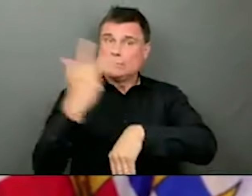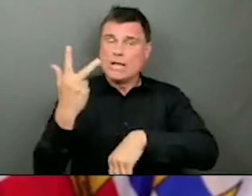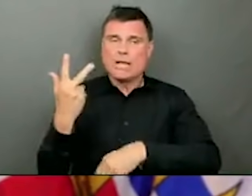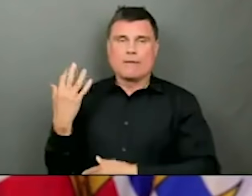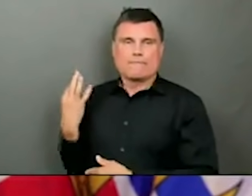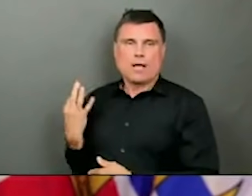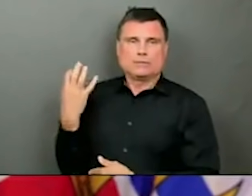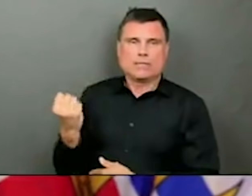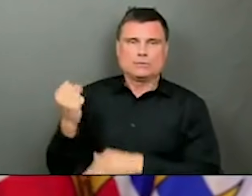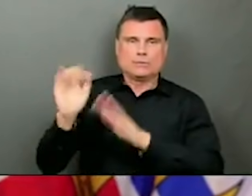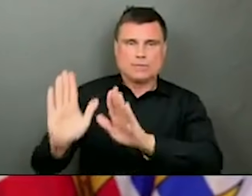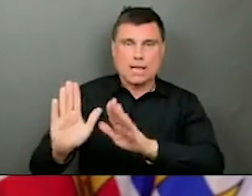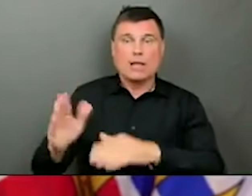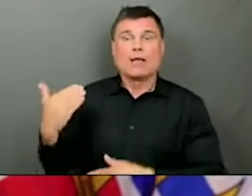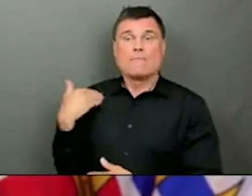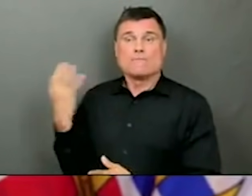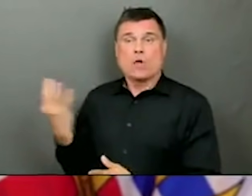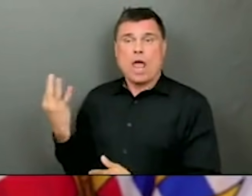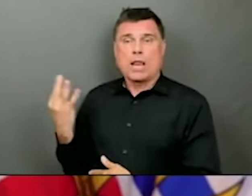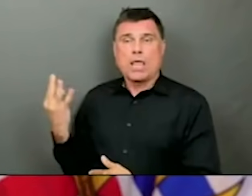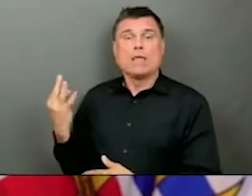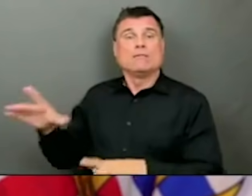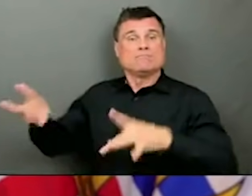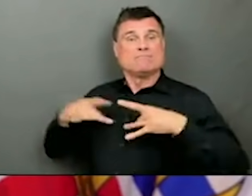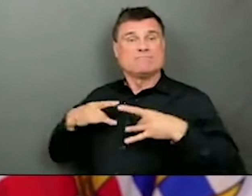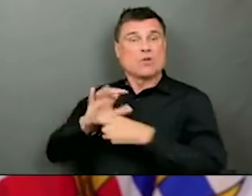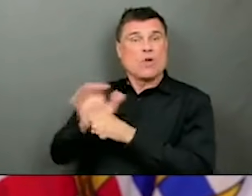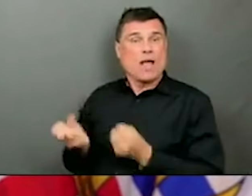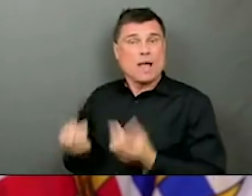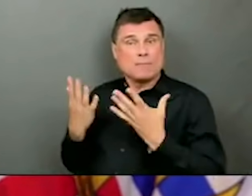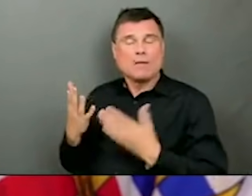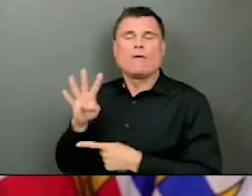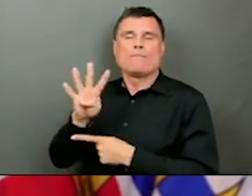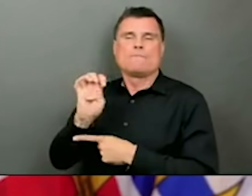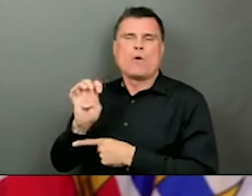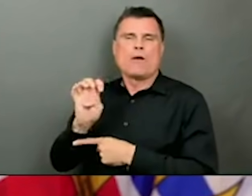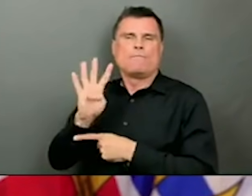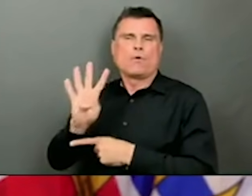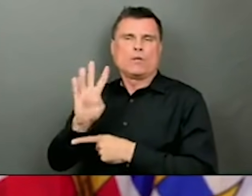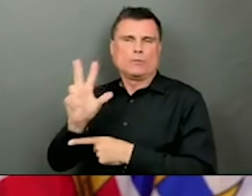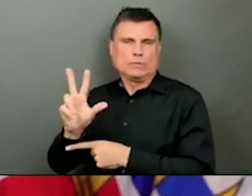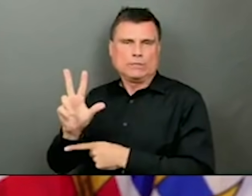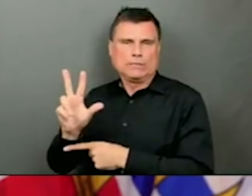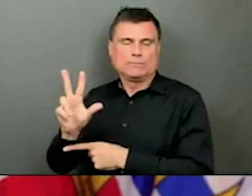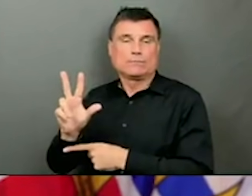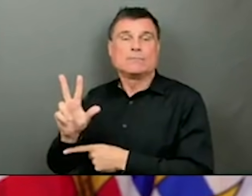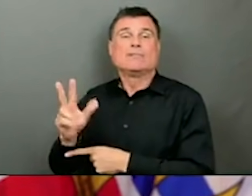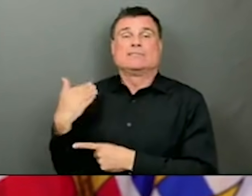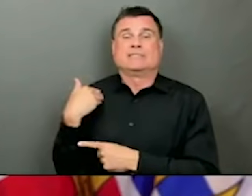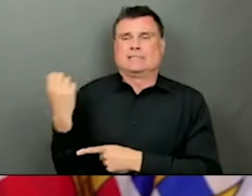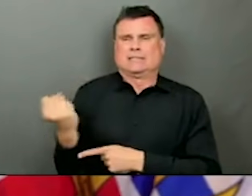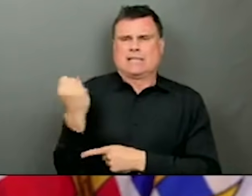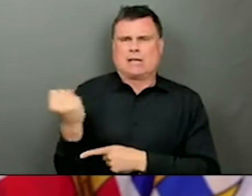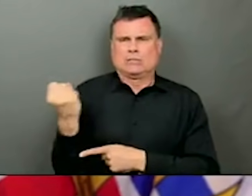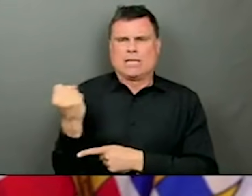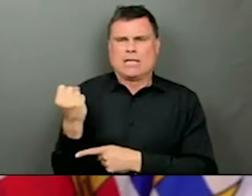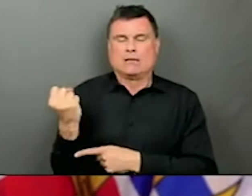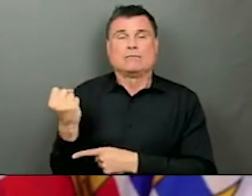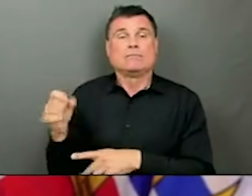had 443 new cases of COVID-19 diagnosed in the province. Saturday to Sunday, an